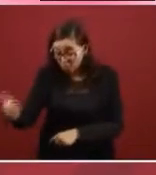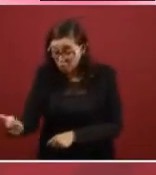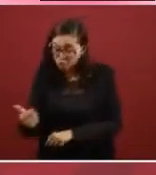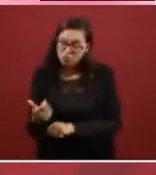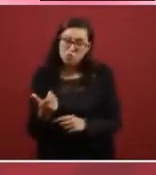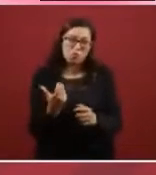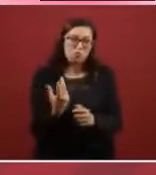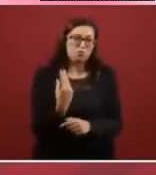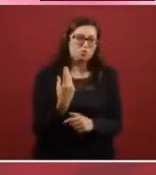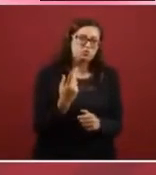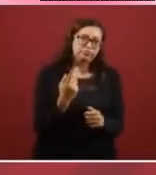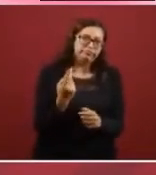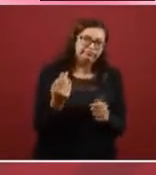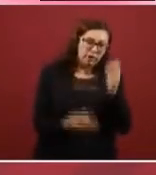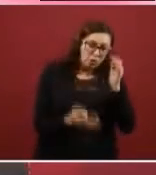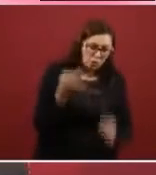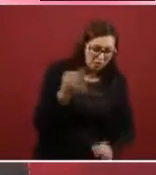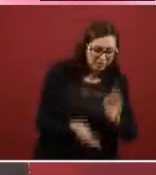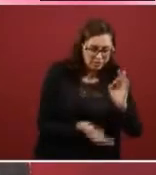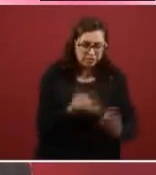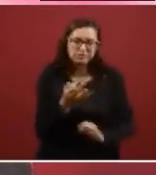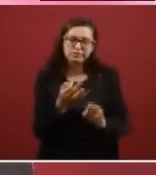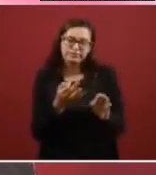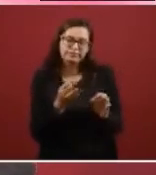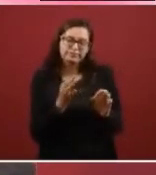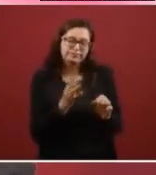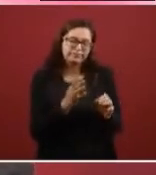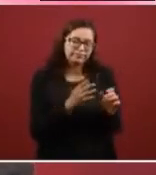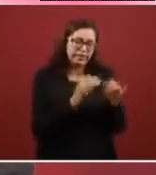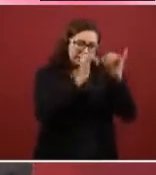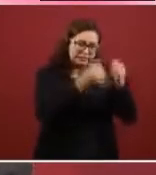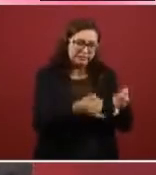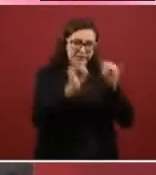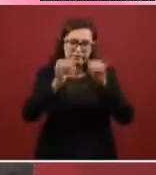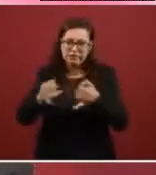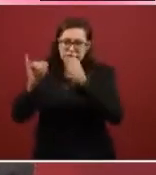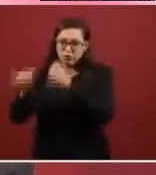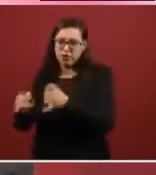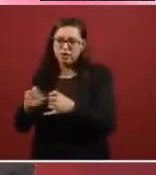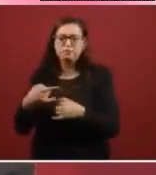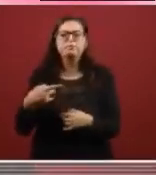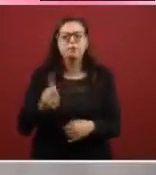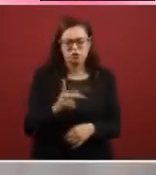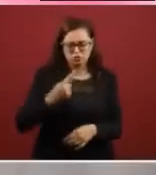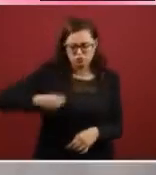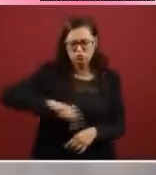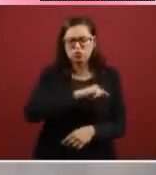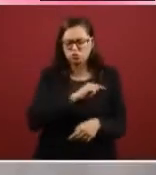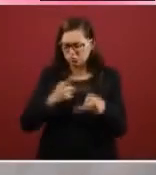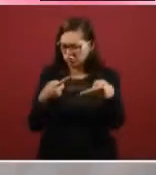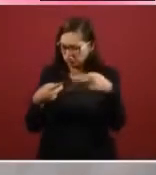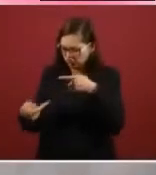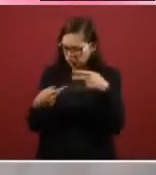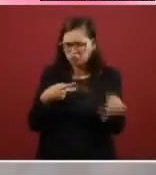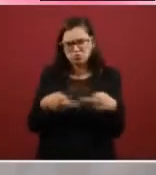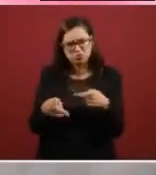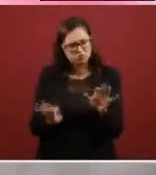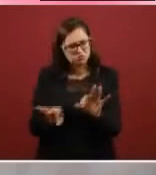you that we are prepared to do an efficient defense in the whole territory of the